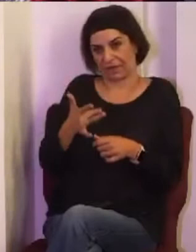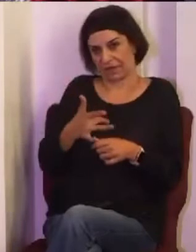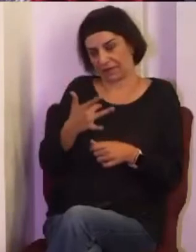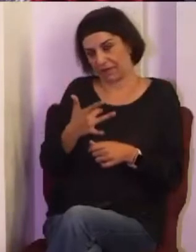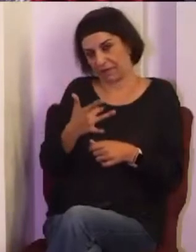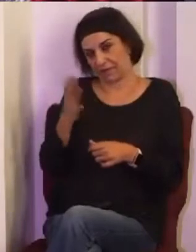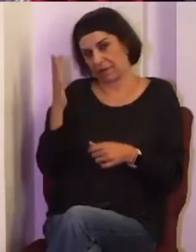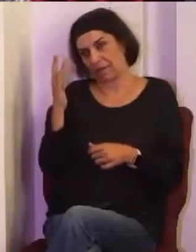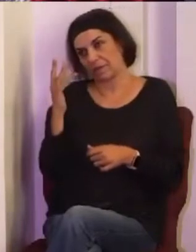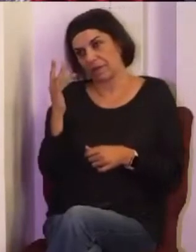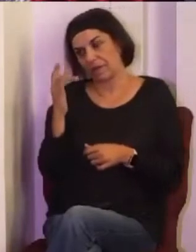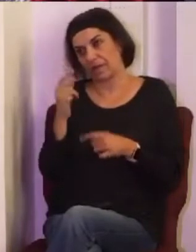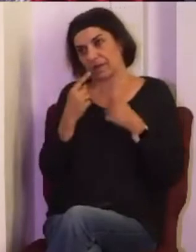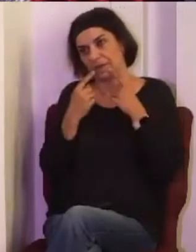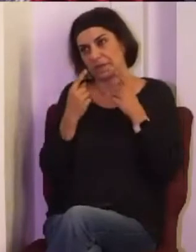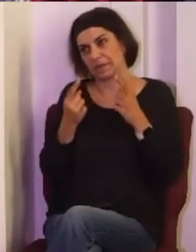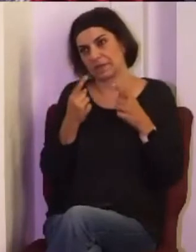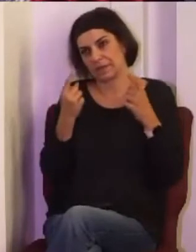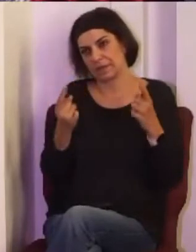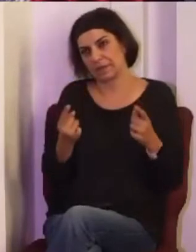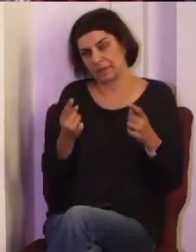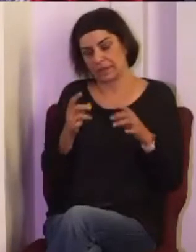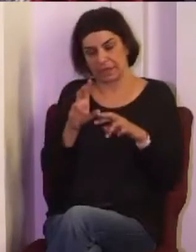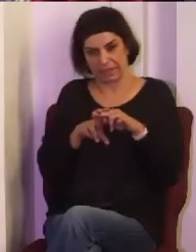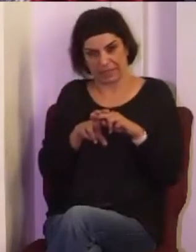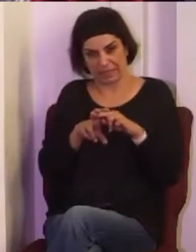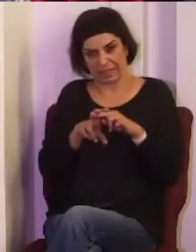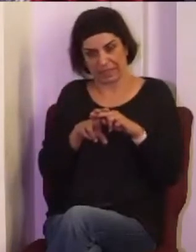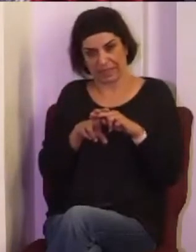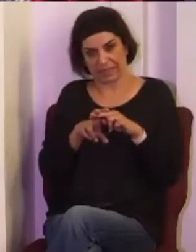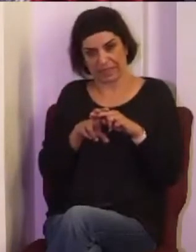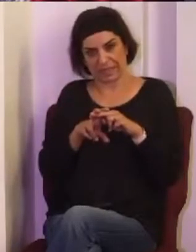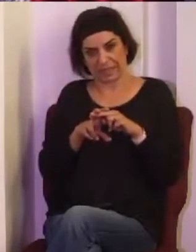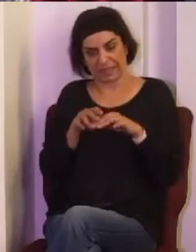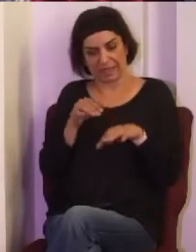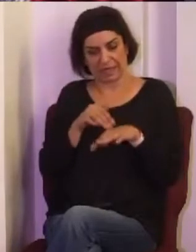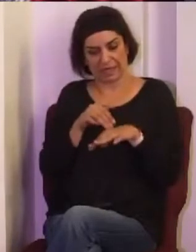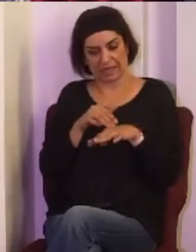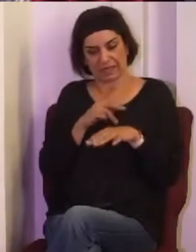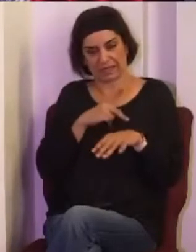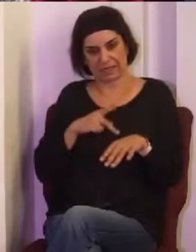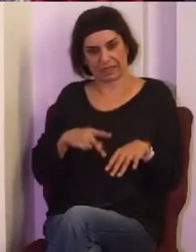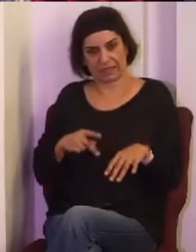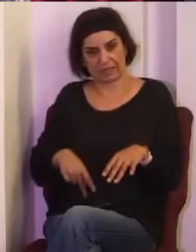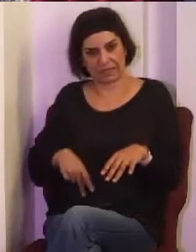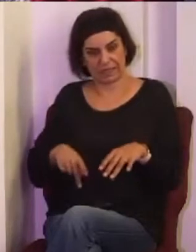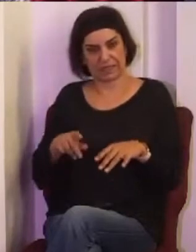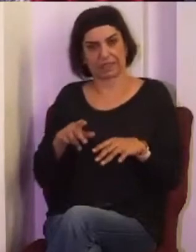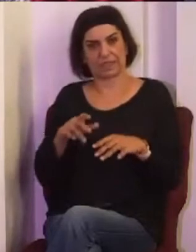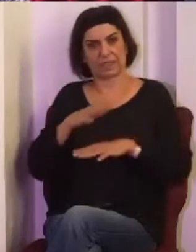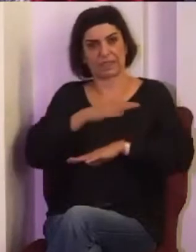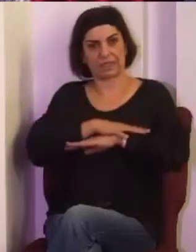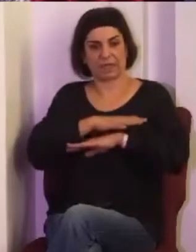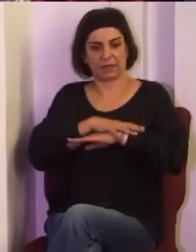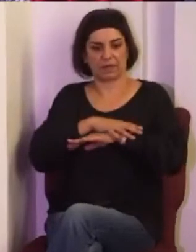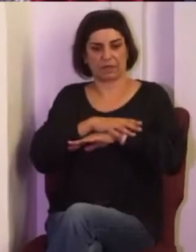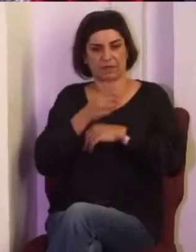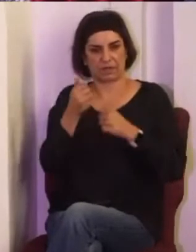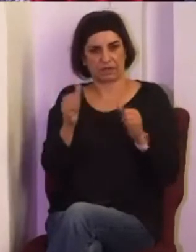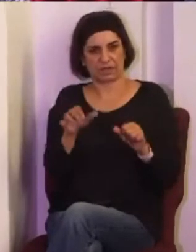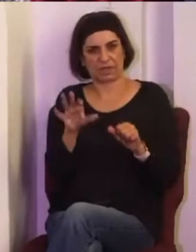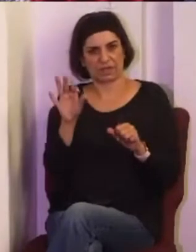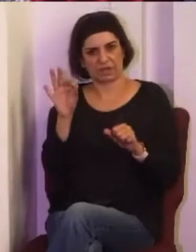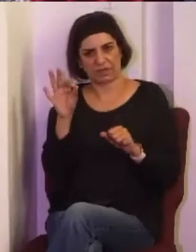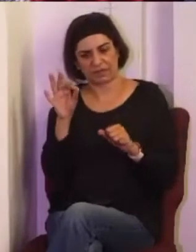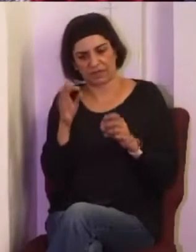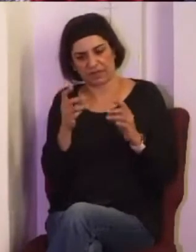because we were sitting at a king's table trying to find crumbs for ourselves. Oh, thank you,